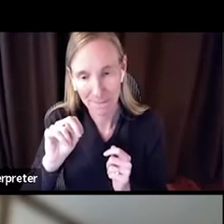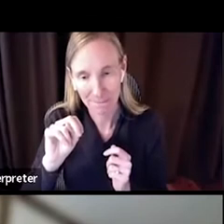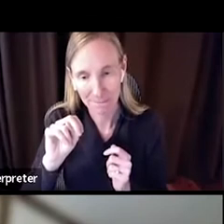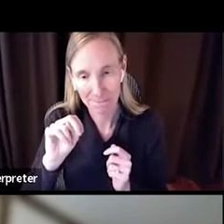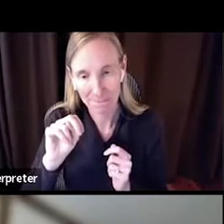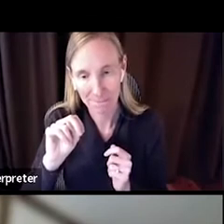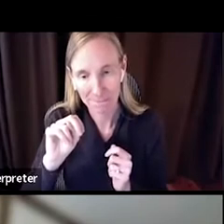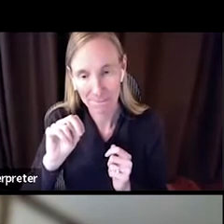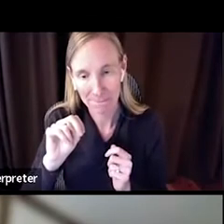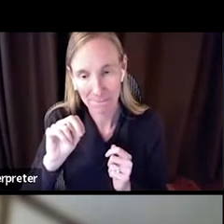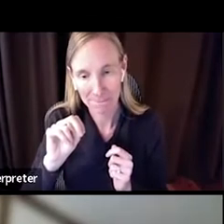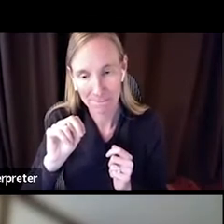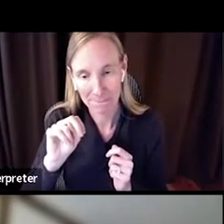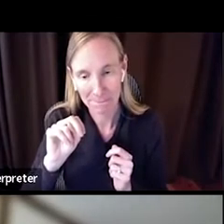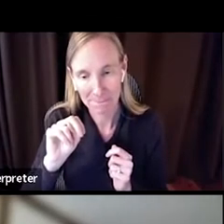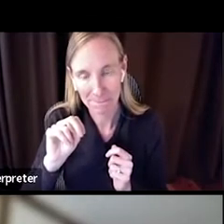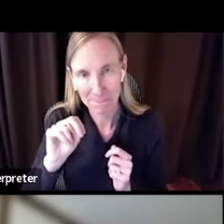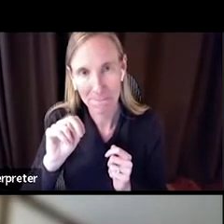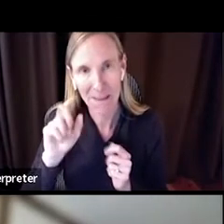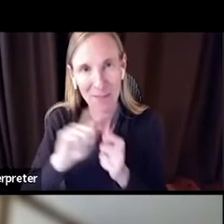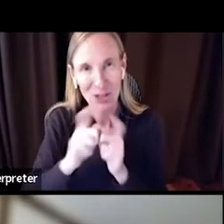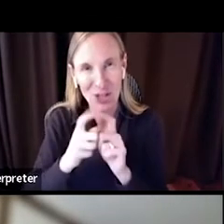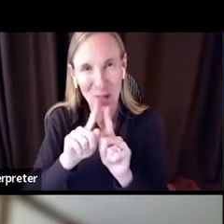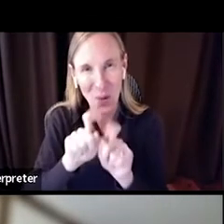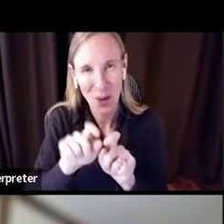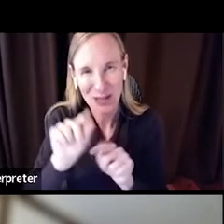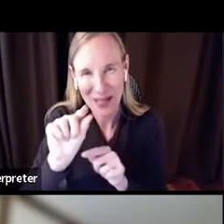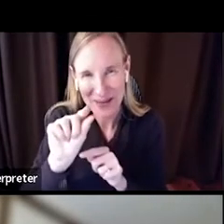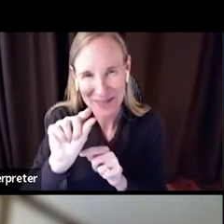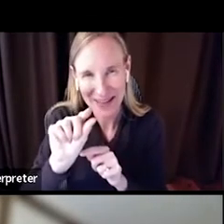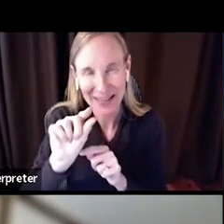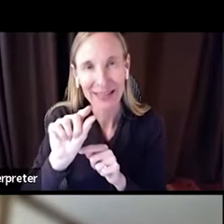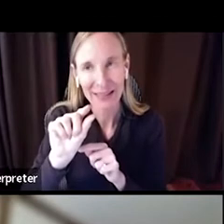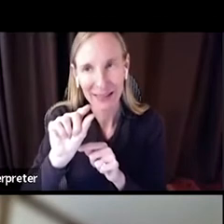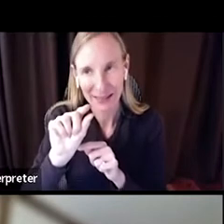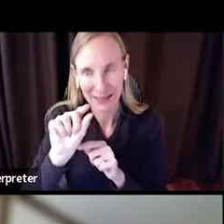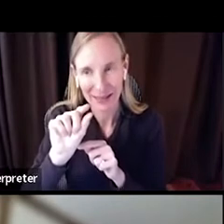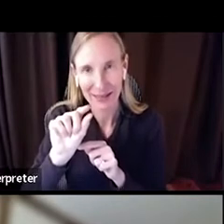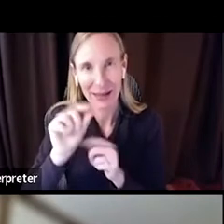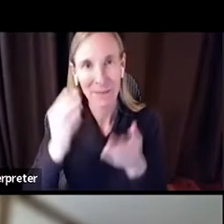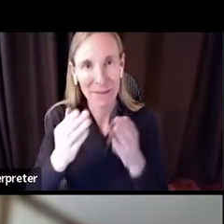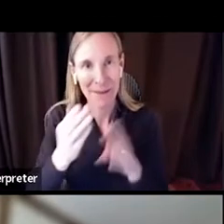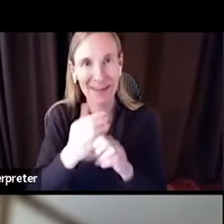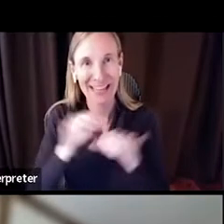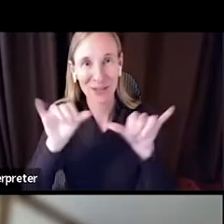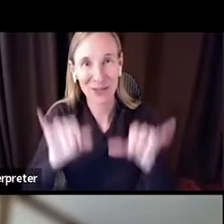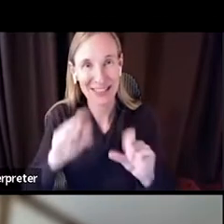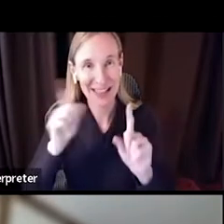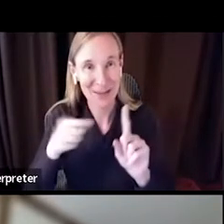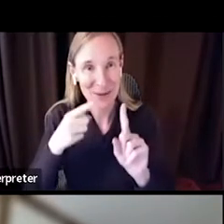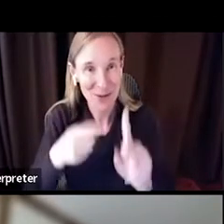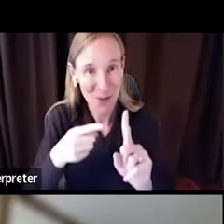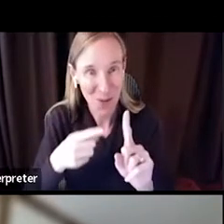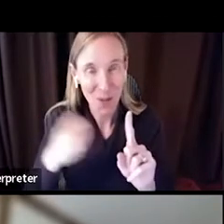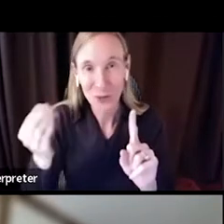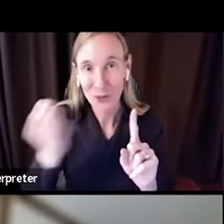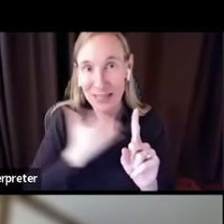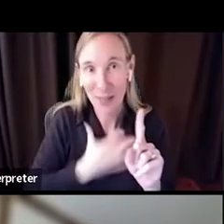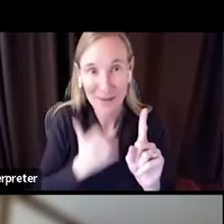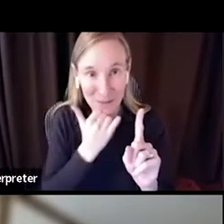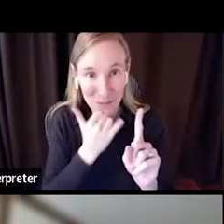change Woody's question a little bit, but maybe try to get to the same goal, which, like, Woody, you can tell me if I'm wrong.